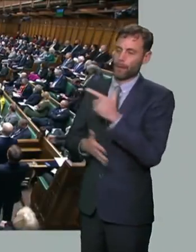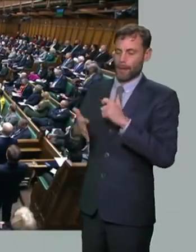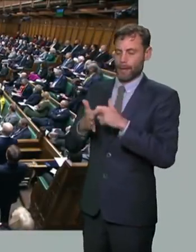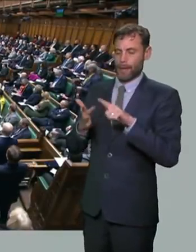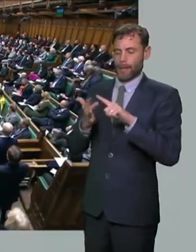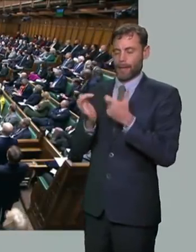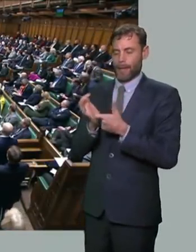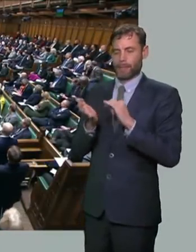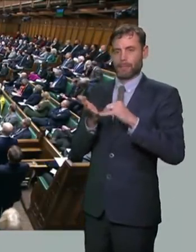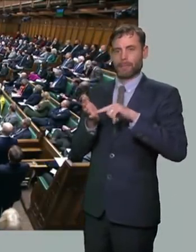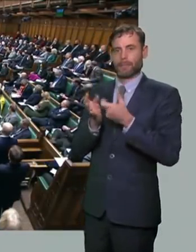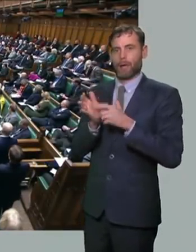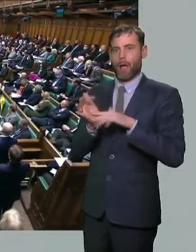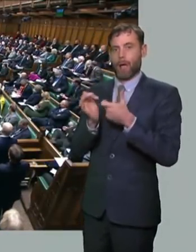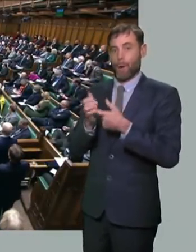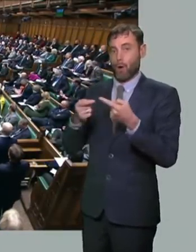Starmer.